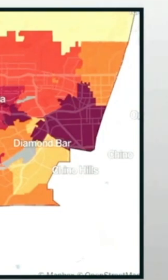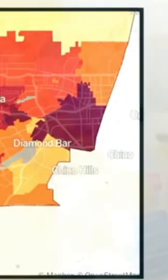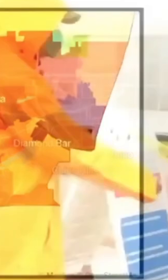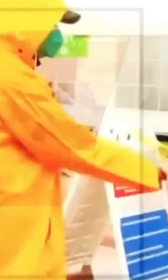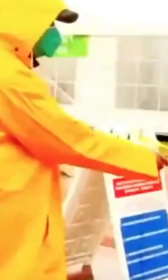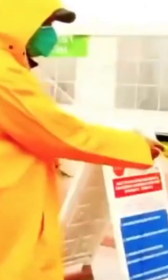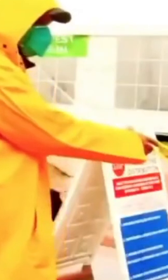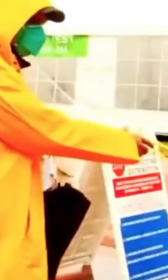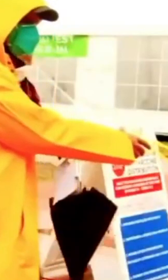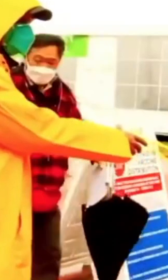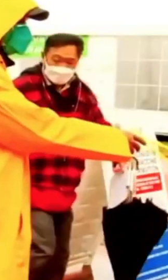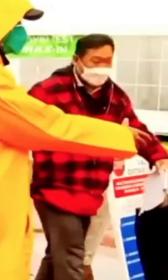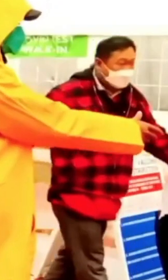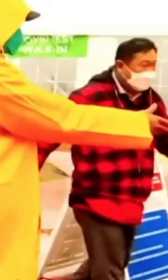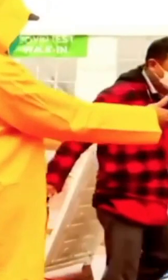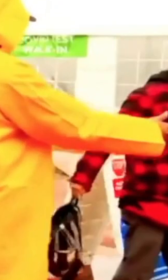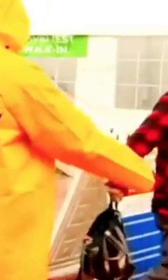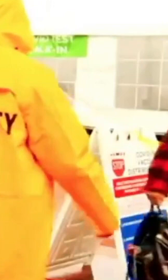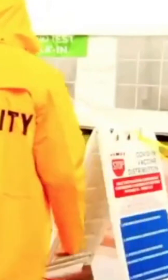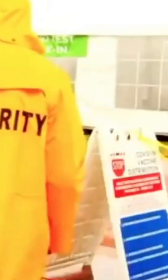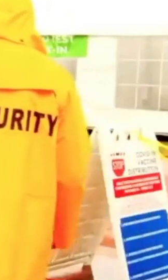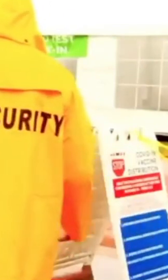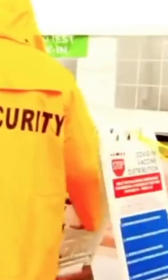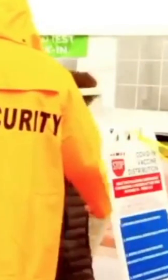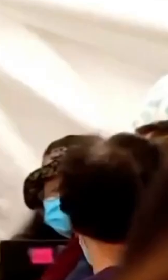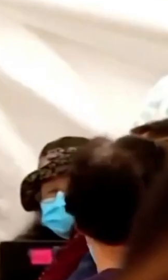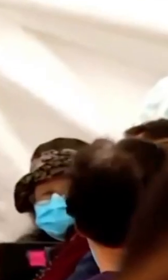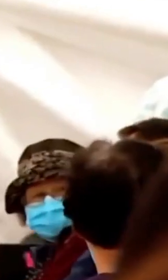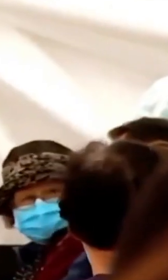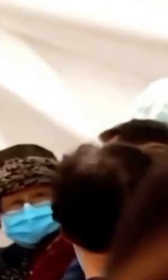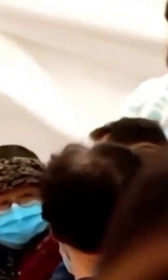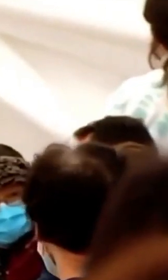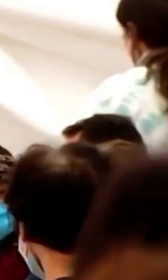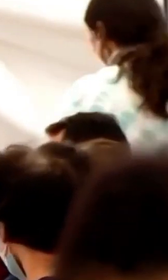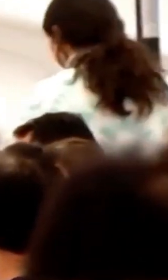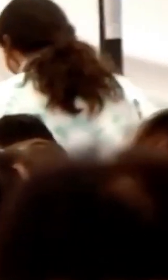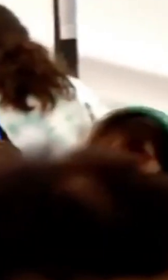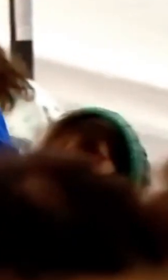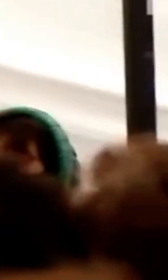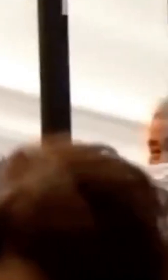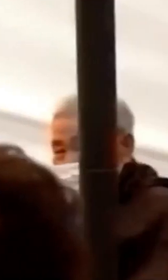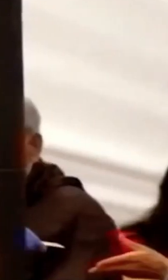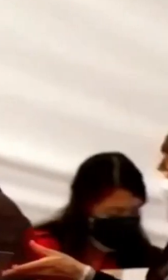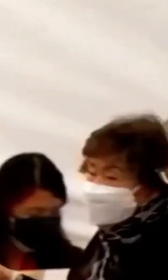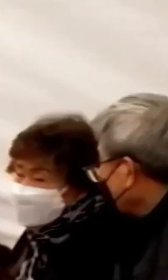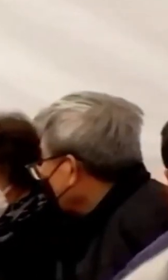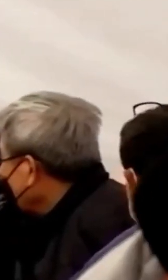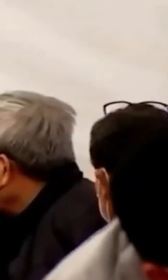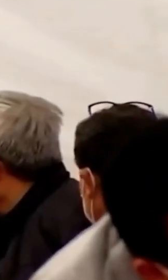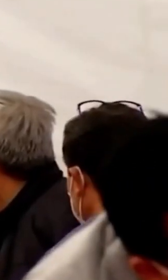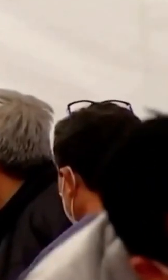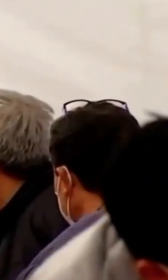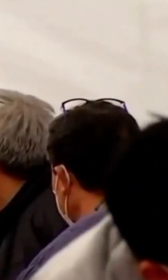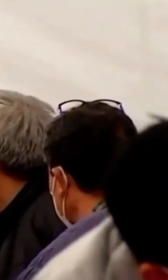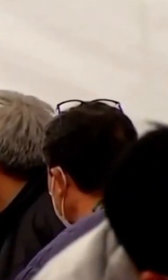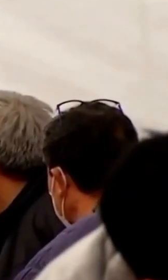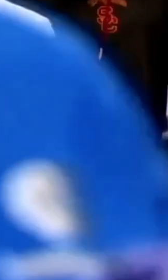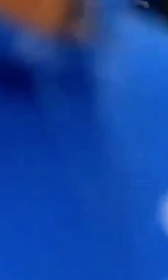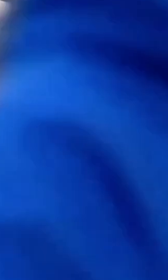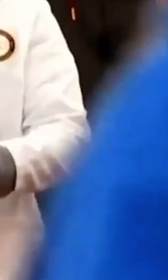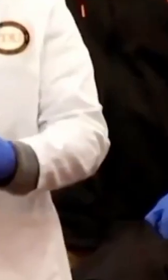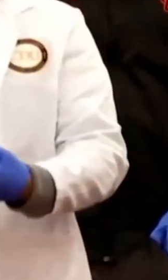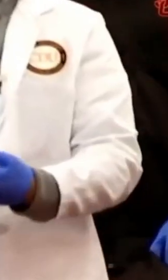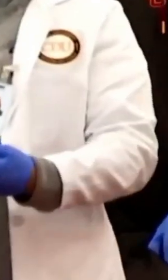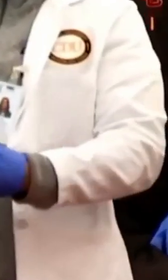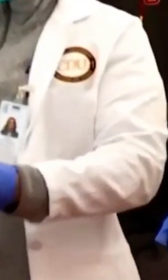Kedren has become a COVID hub. Access to testing and vaccines brought to that neighborhood and to the neighborhoods that Kedren